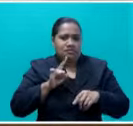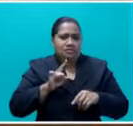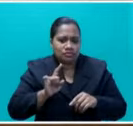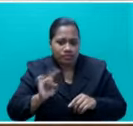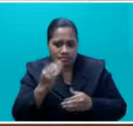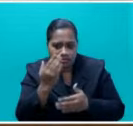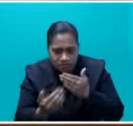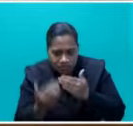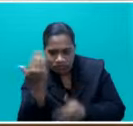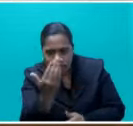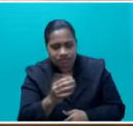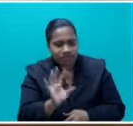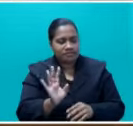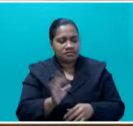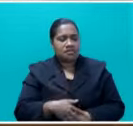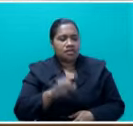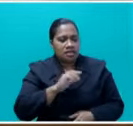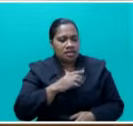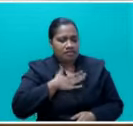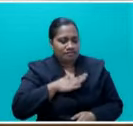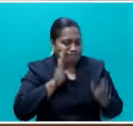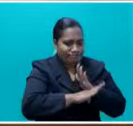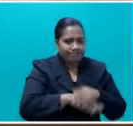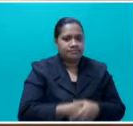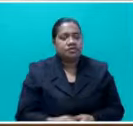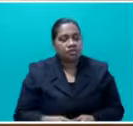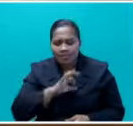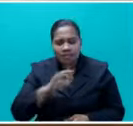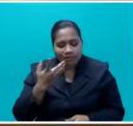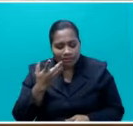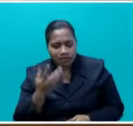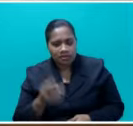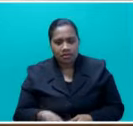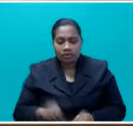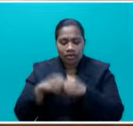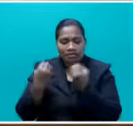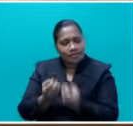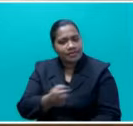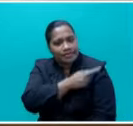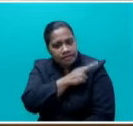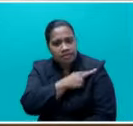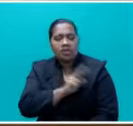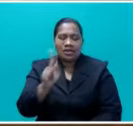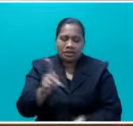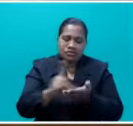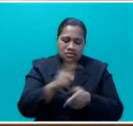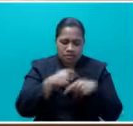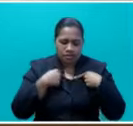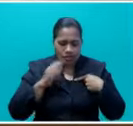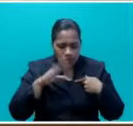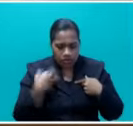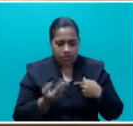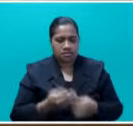We will not shy away from keeping regional organizations accountable. It is a position that we have always maintained in